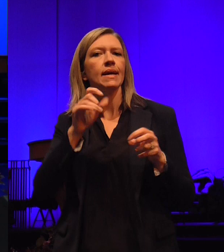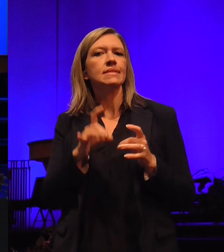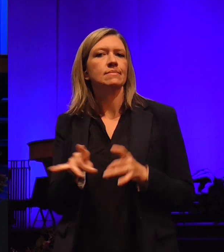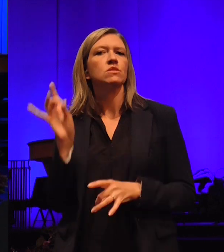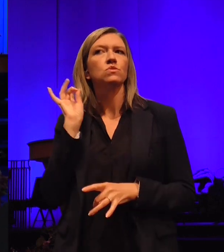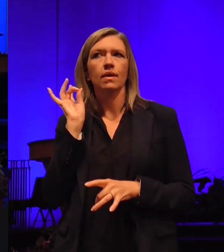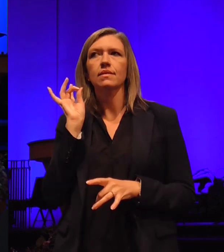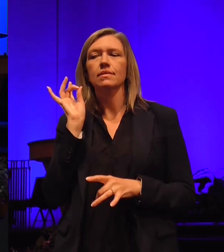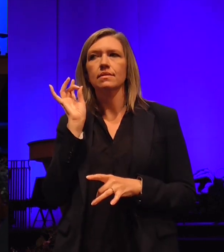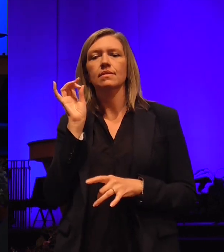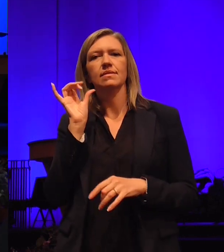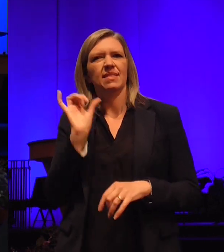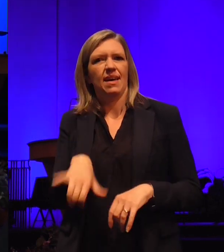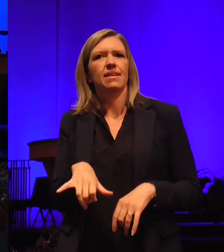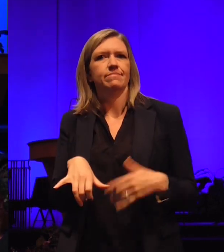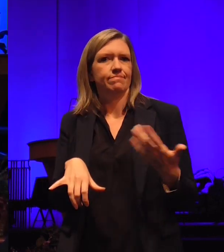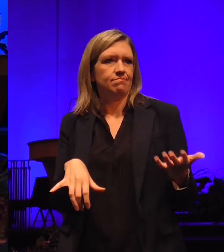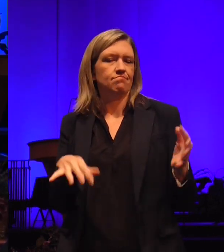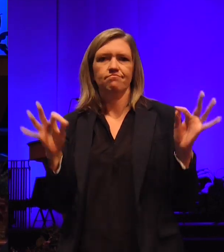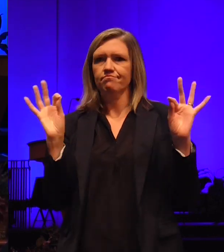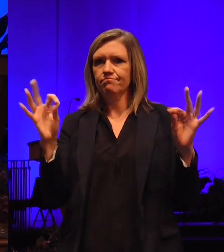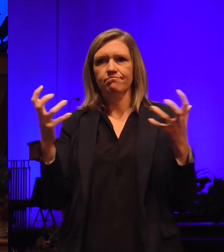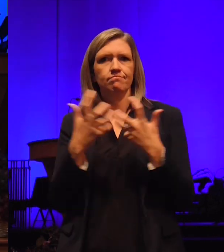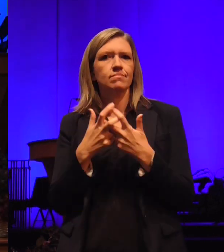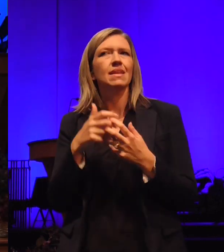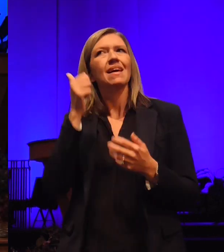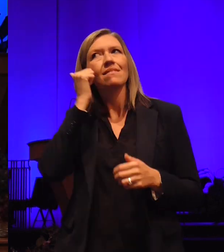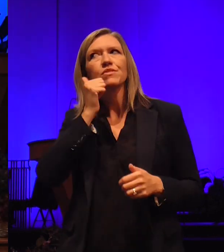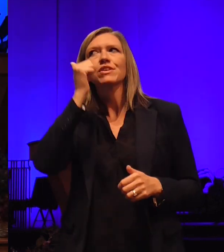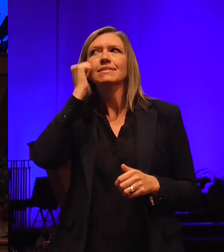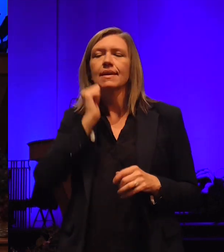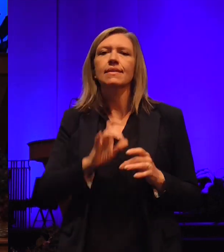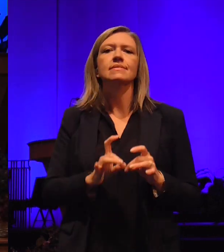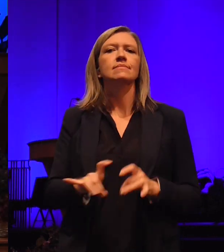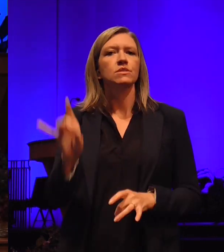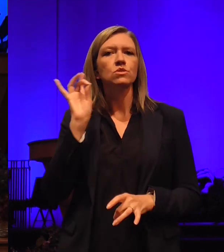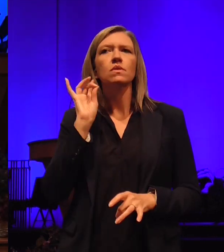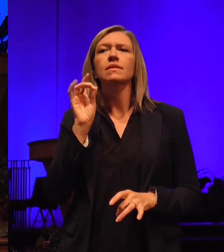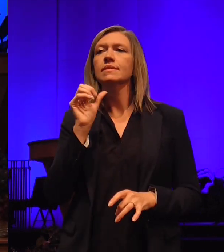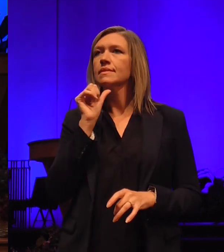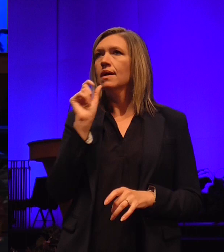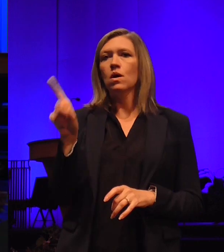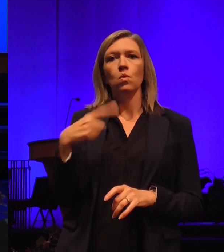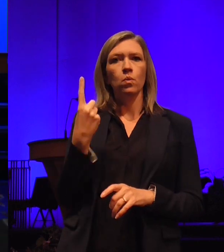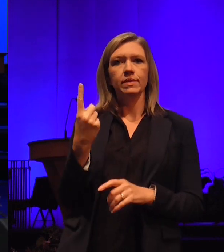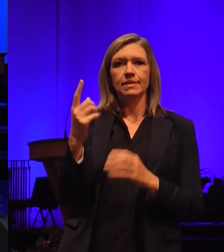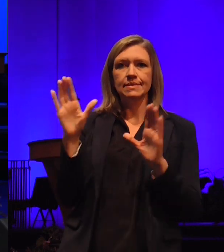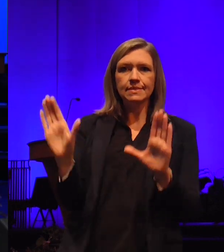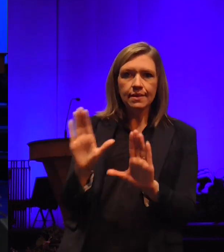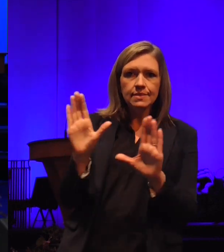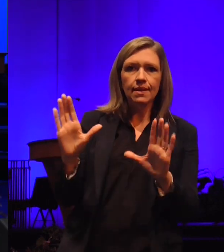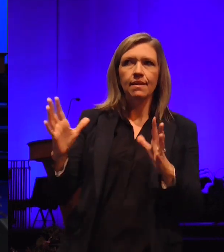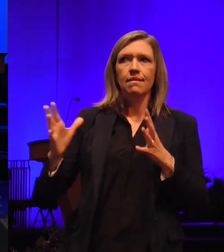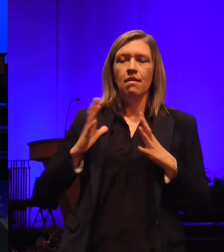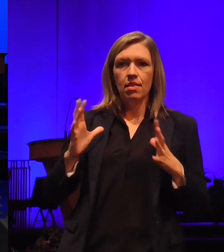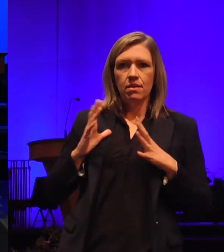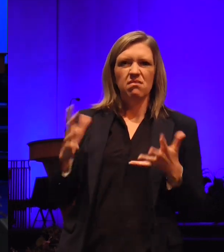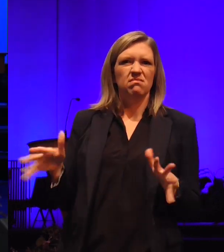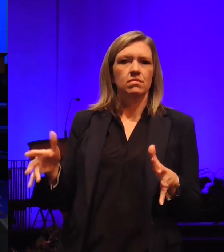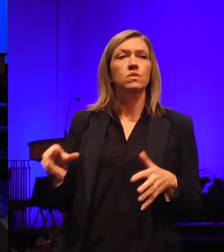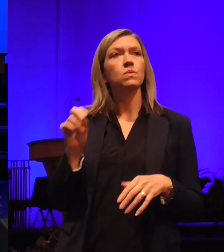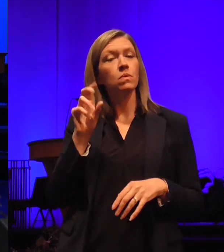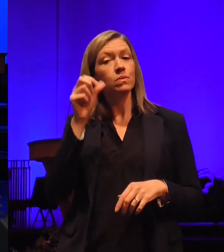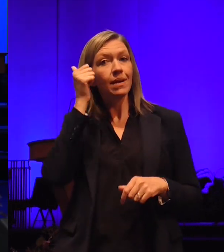That's what we are. Everyday spirituality. It's not just about the Sundays and the holidays. It's